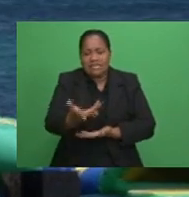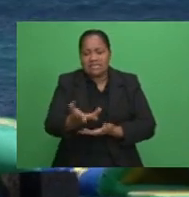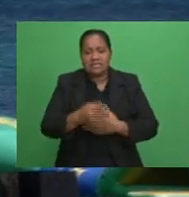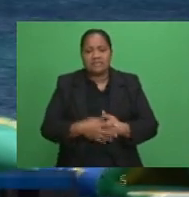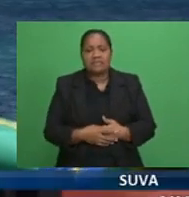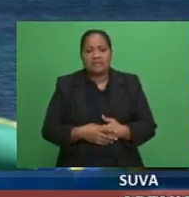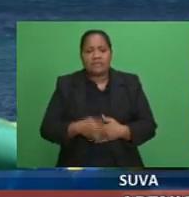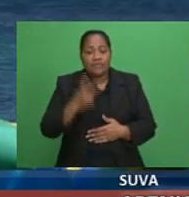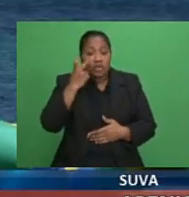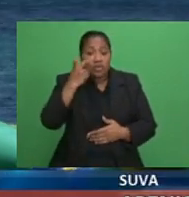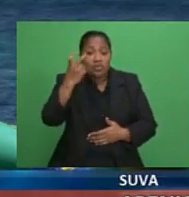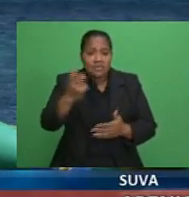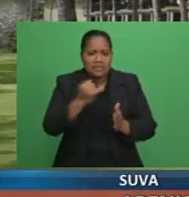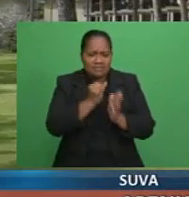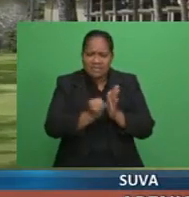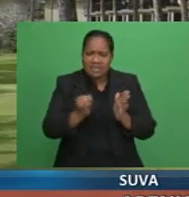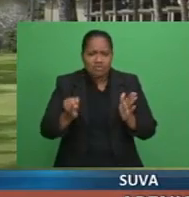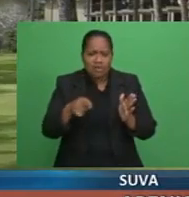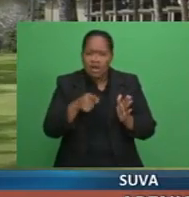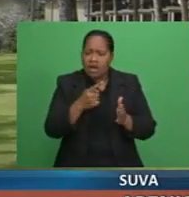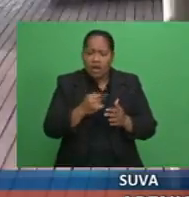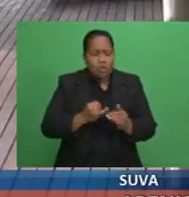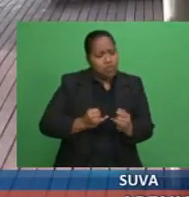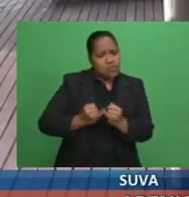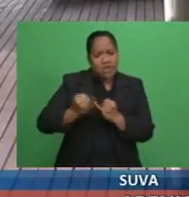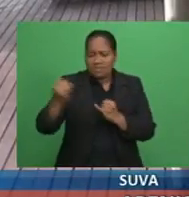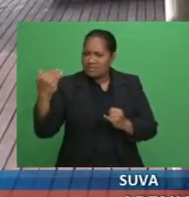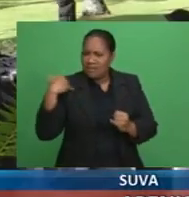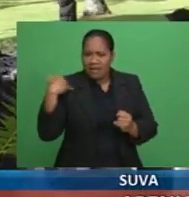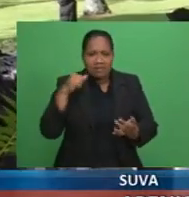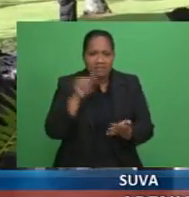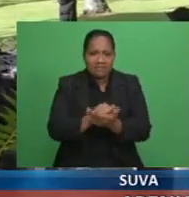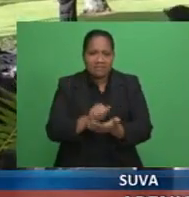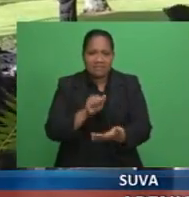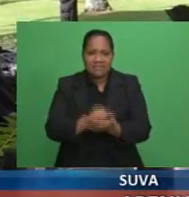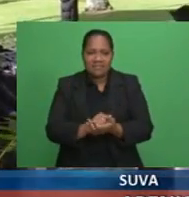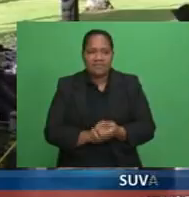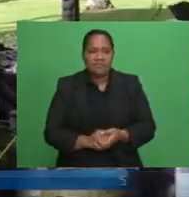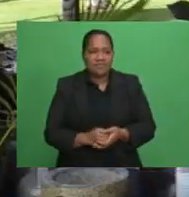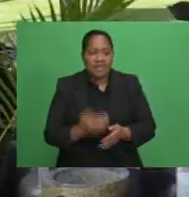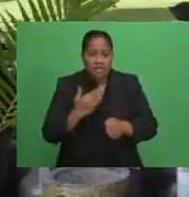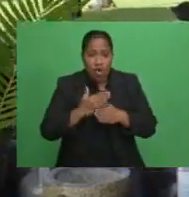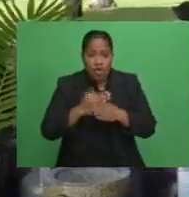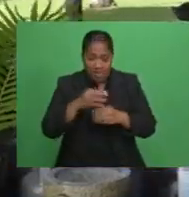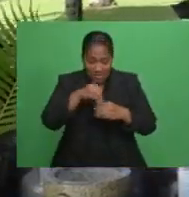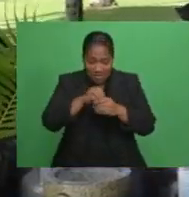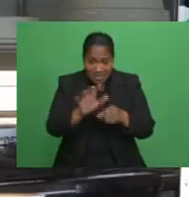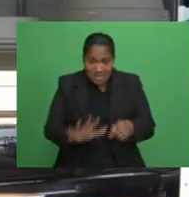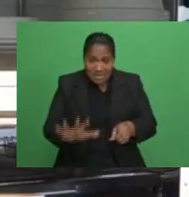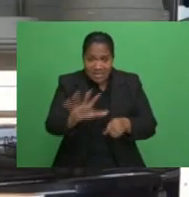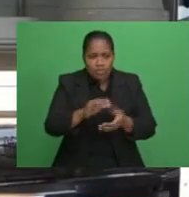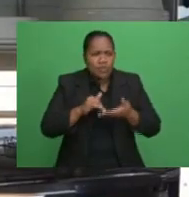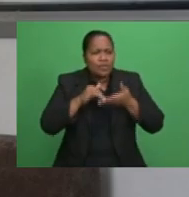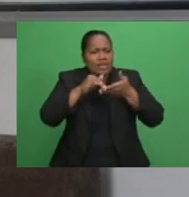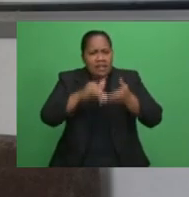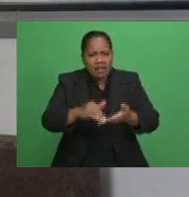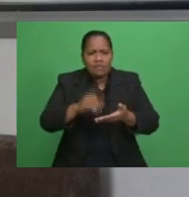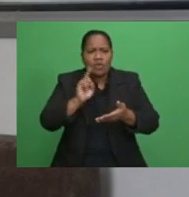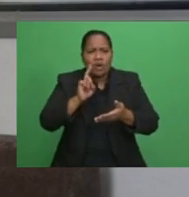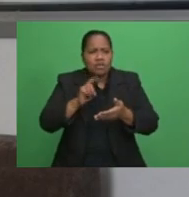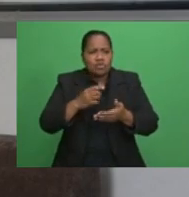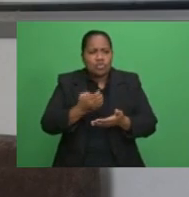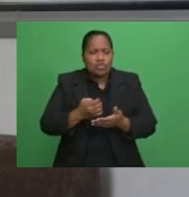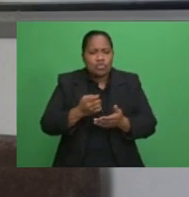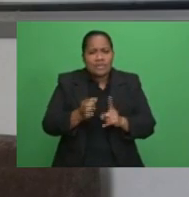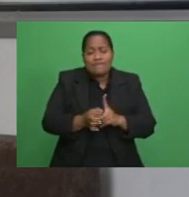tourism industry has been the worst affected by COVID-19, and operators believe cutting costs will help improve their packages. Some of this